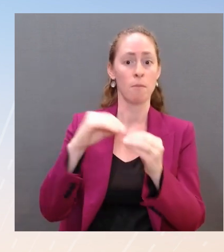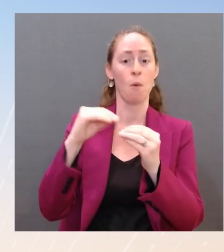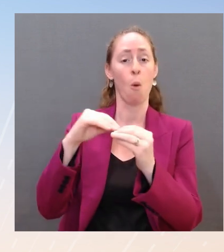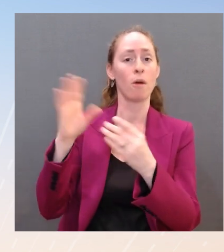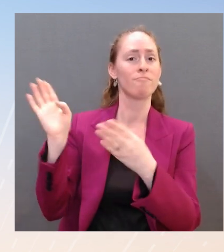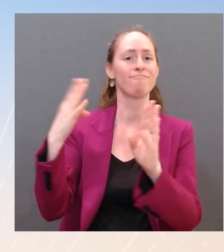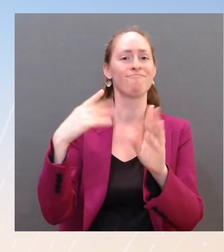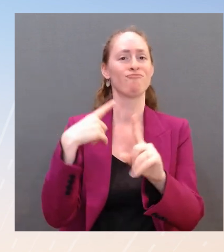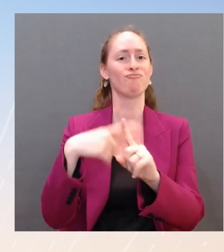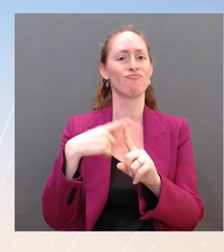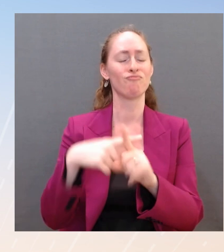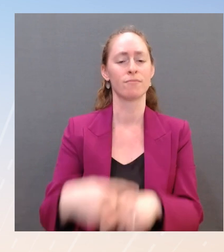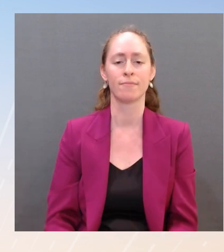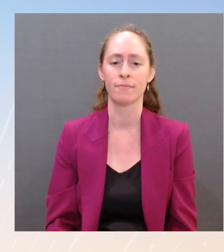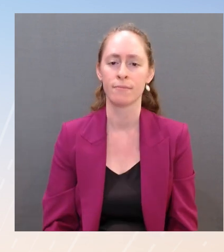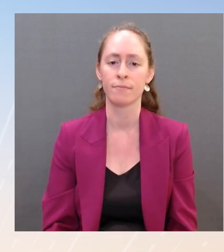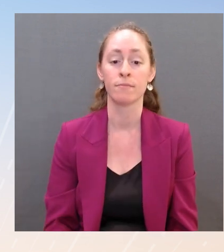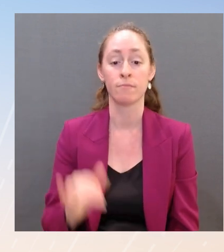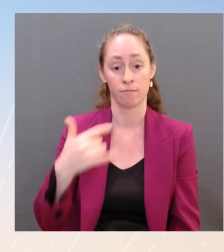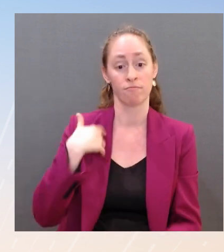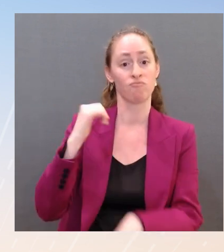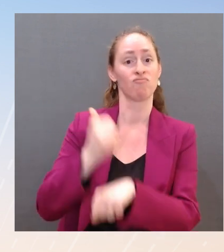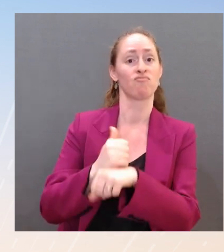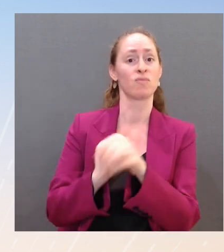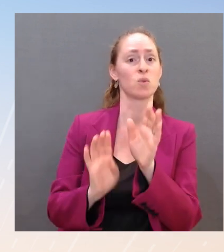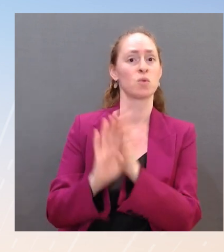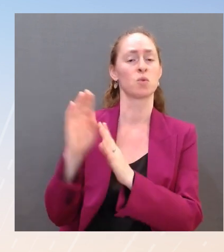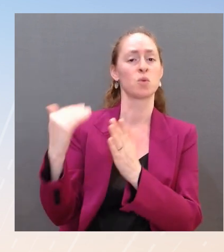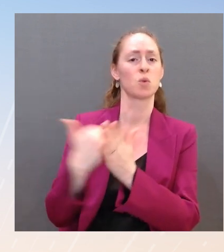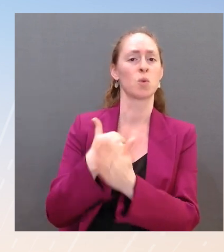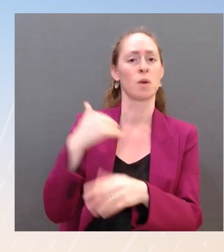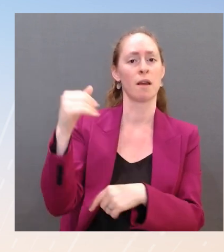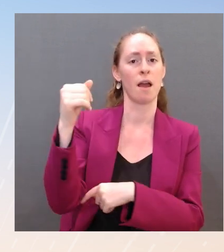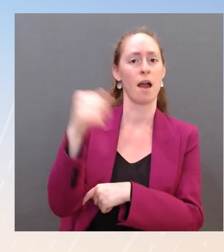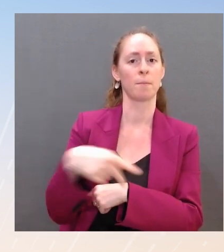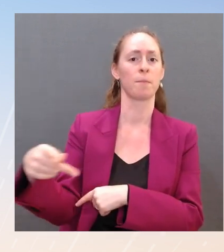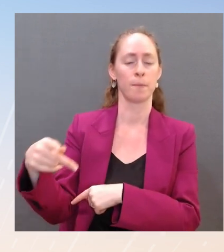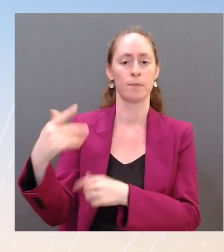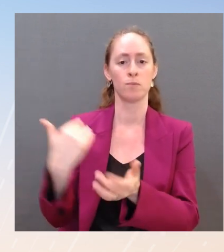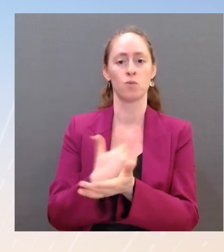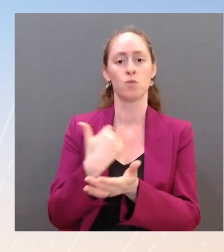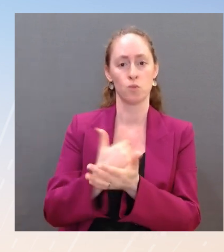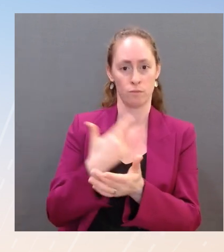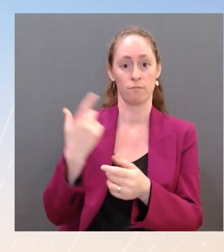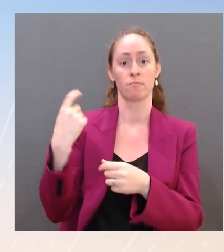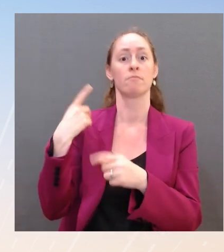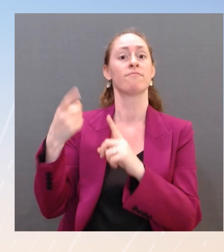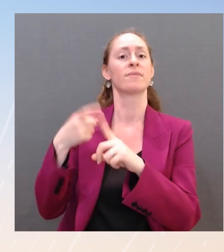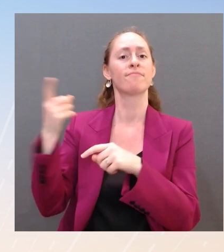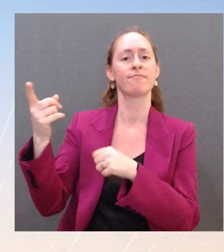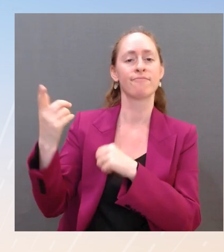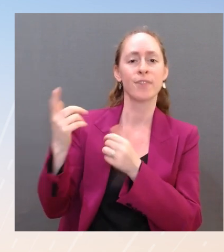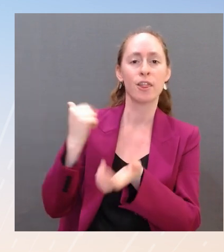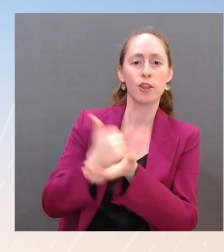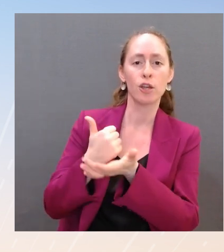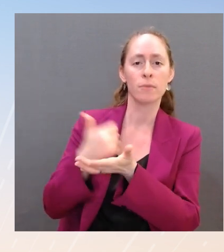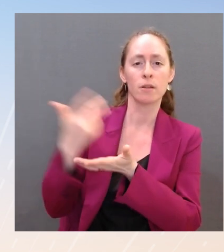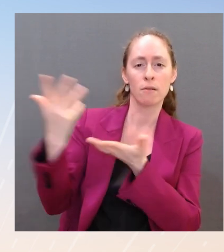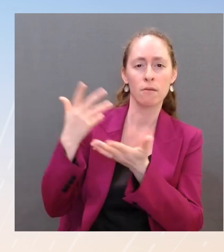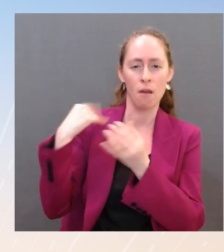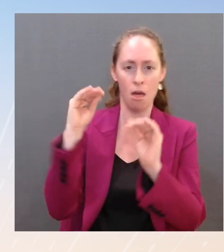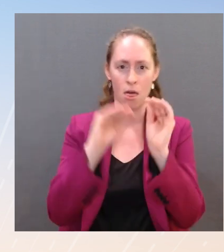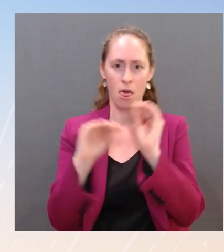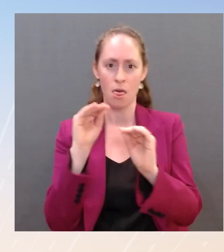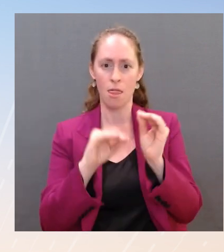the techniques that are often taught in therapy, and then I distill them into a more accessible digital format. I